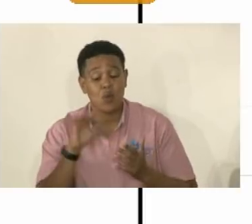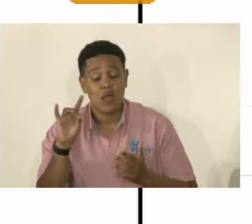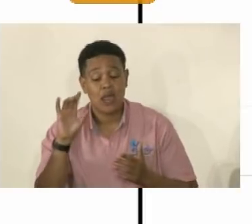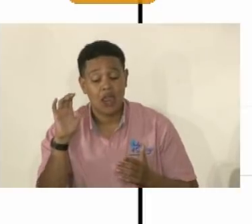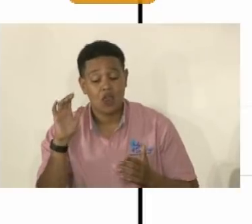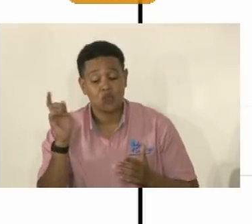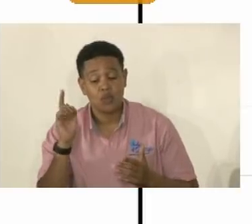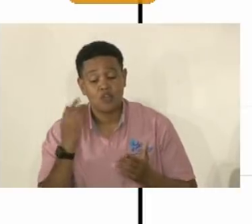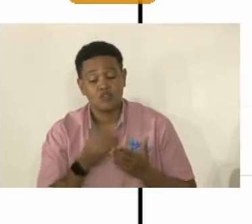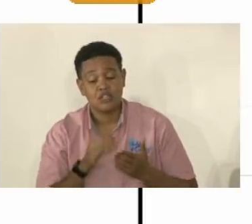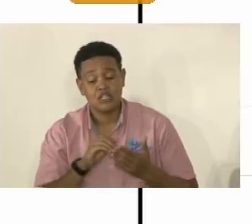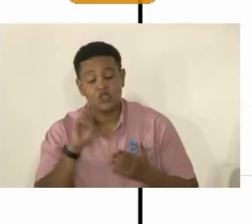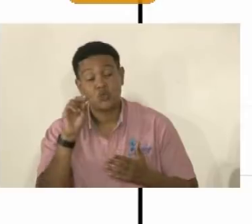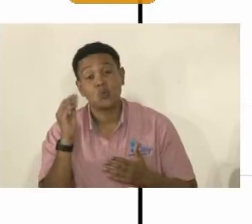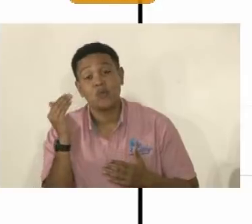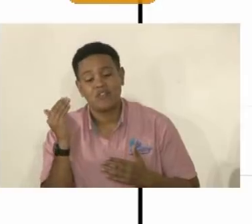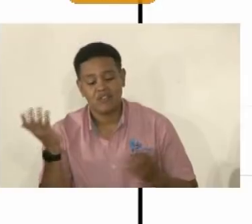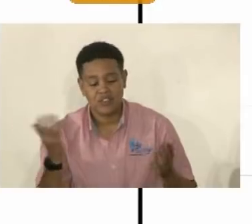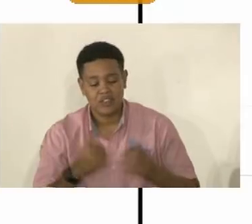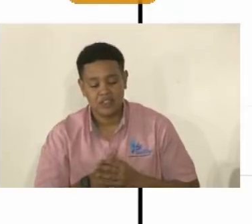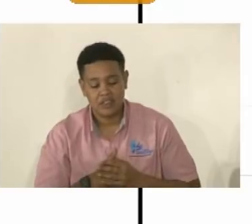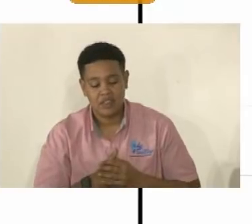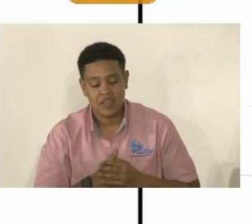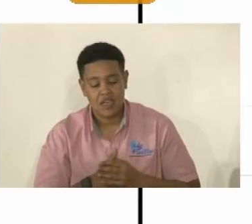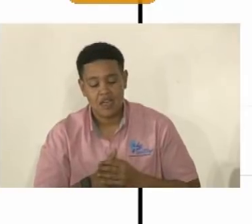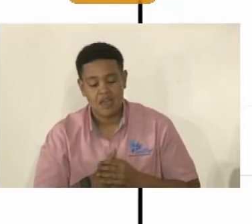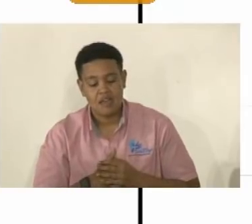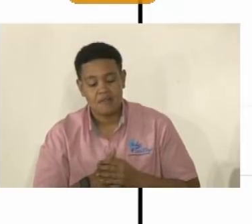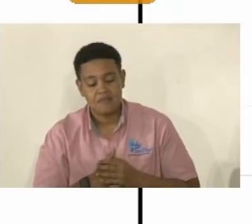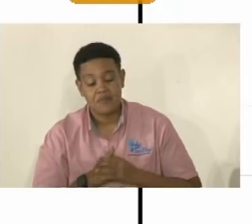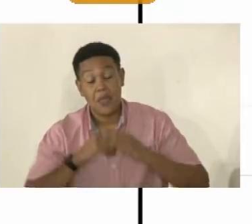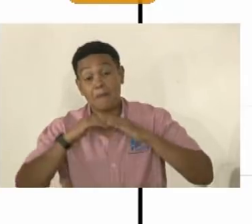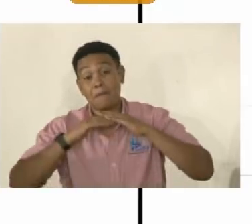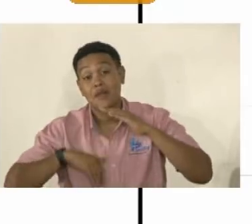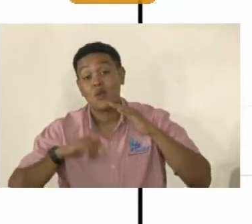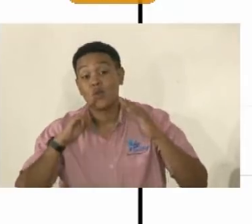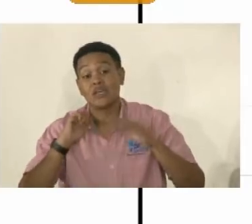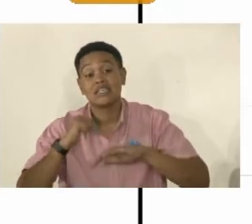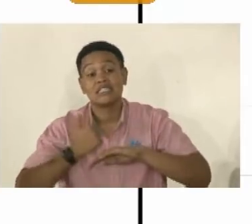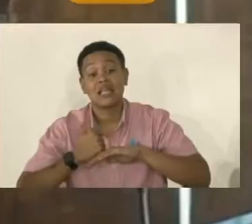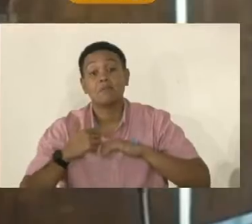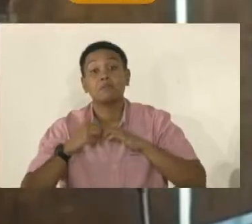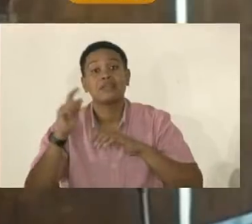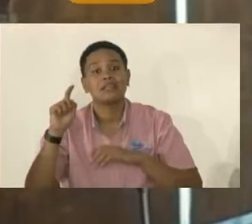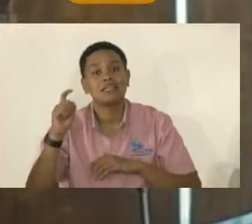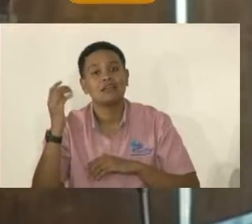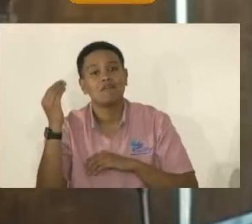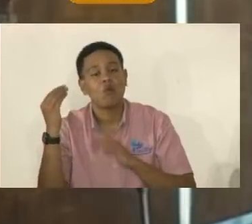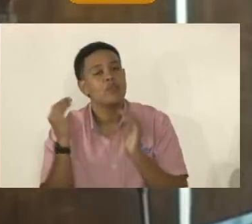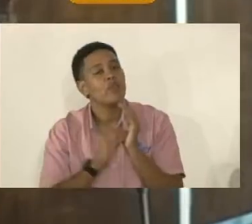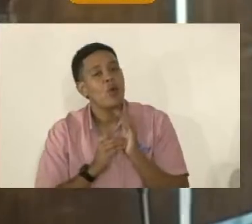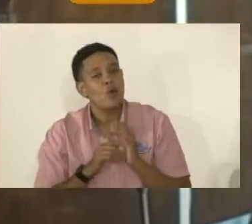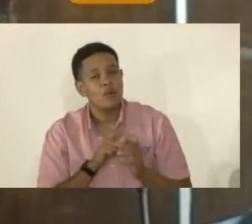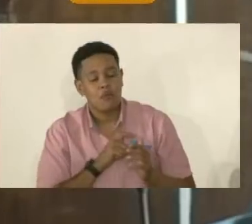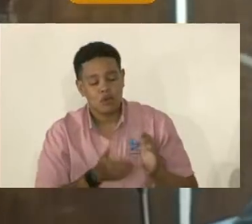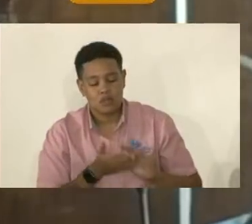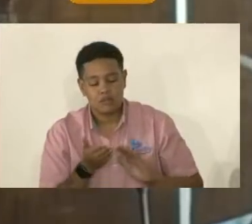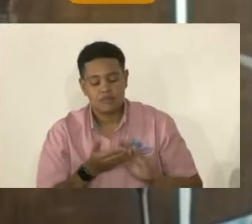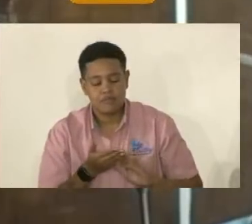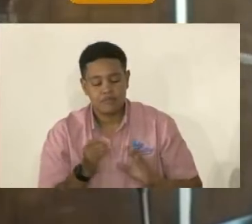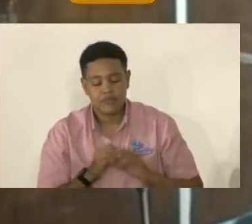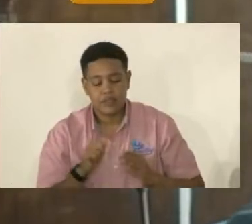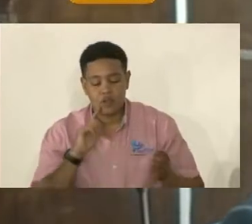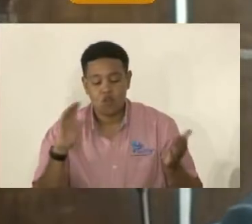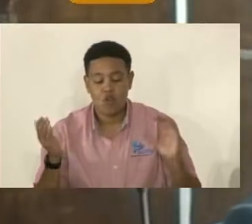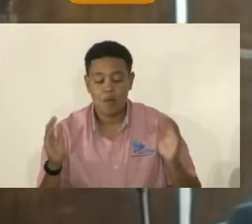2015, and well below its establishment of 14,000. In the comparable period,